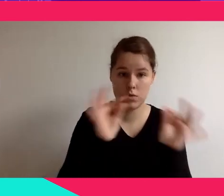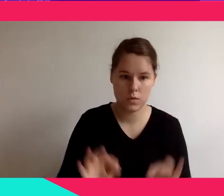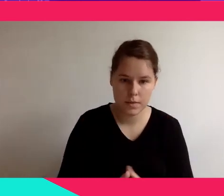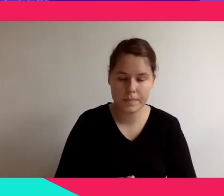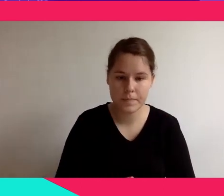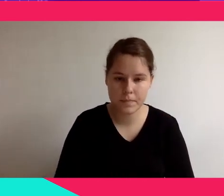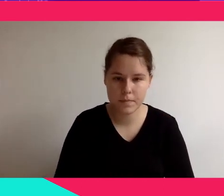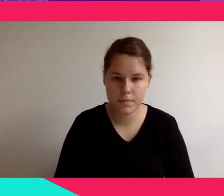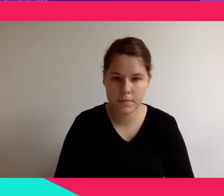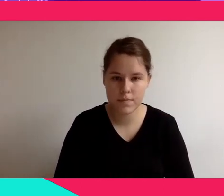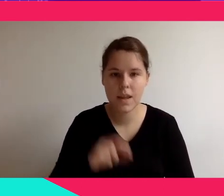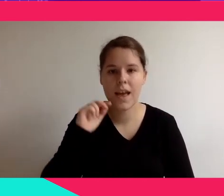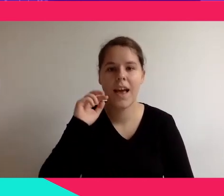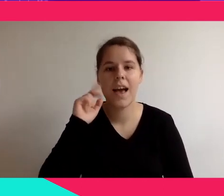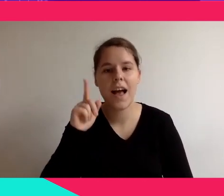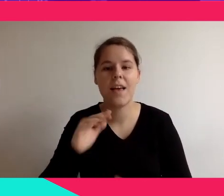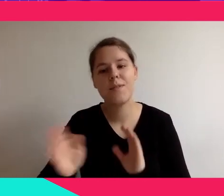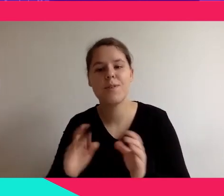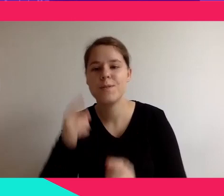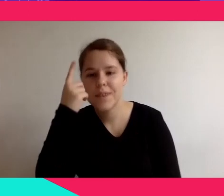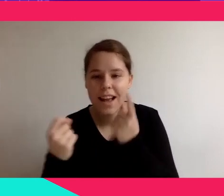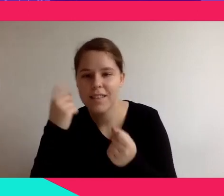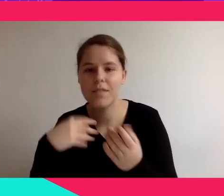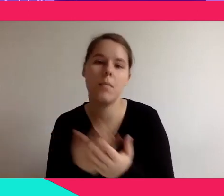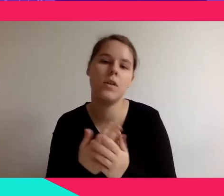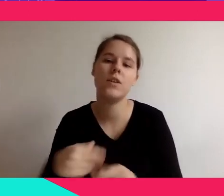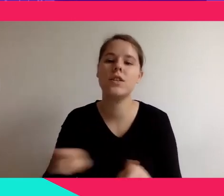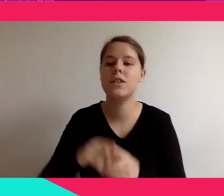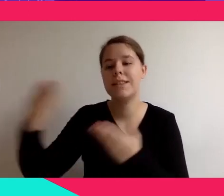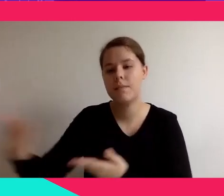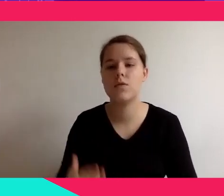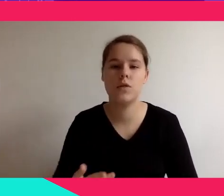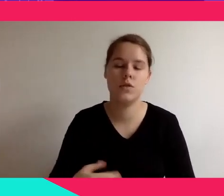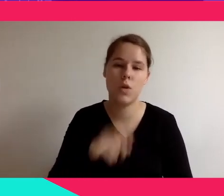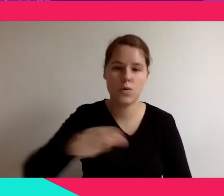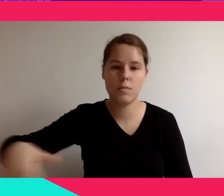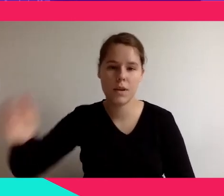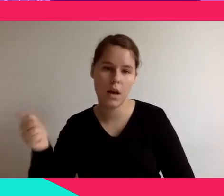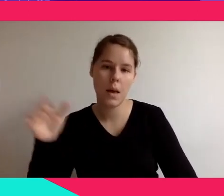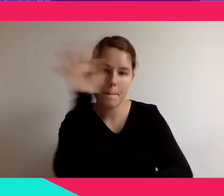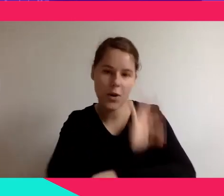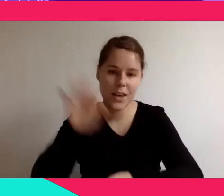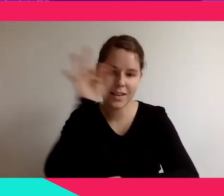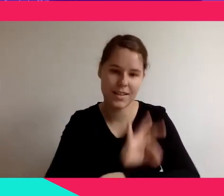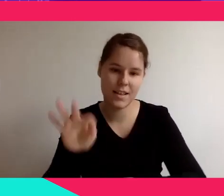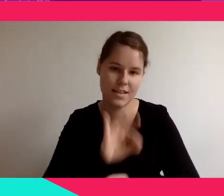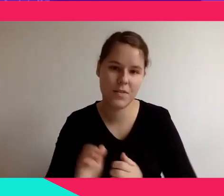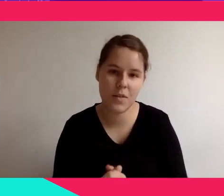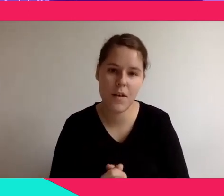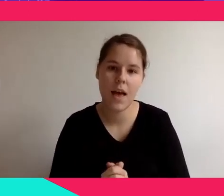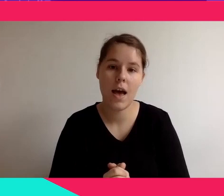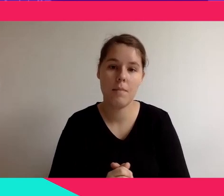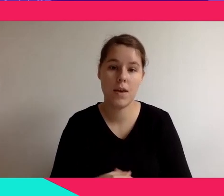designers, 3 Different, to meet our director to have a talk about different ways of interpreting